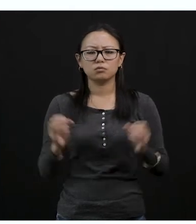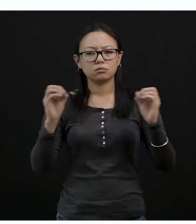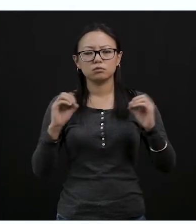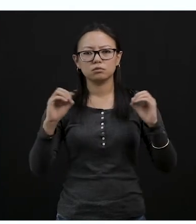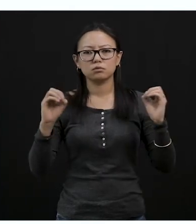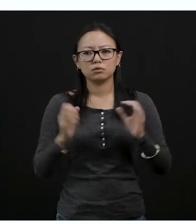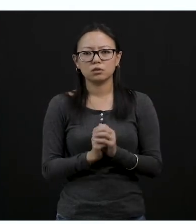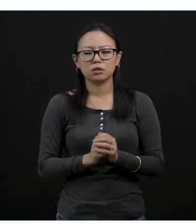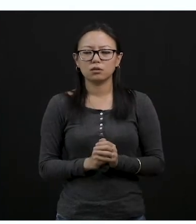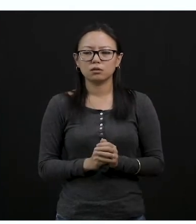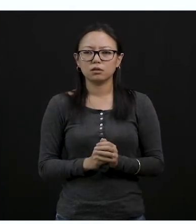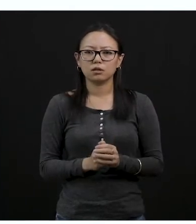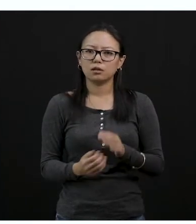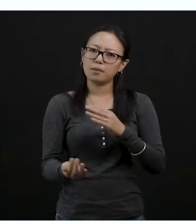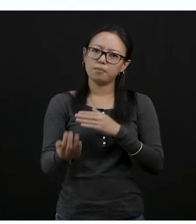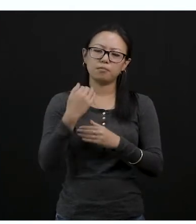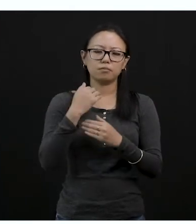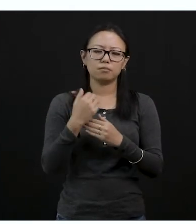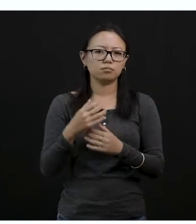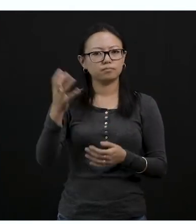enter your address. So